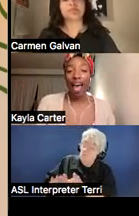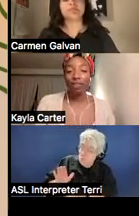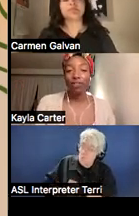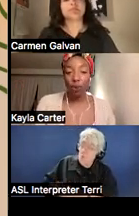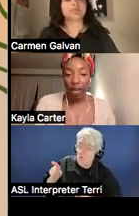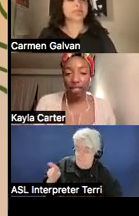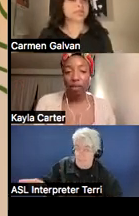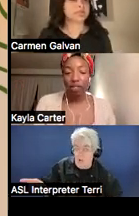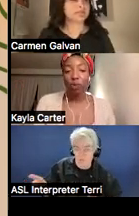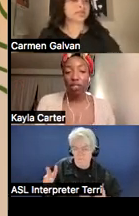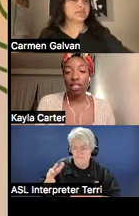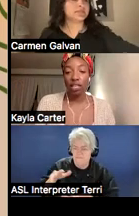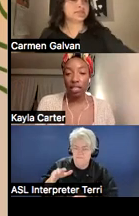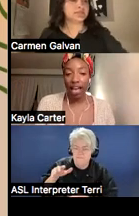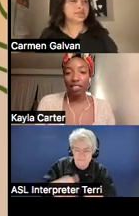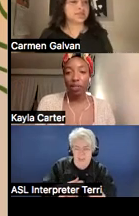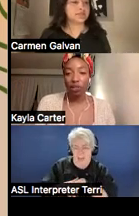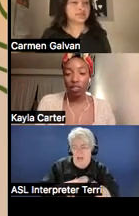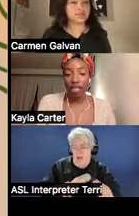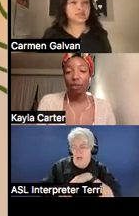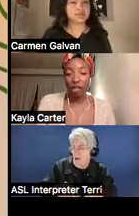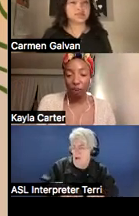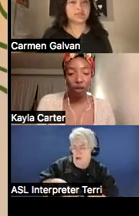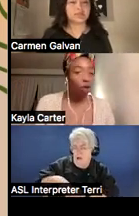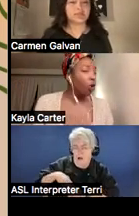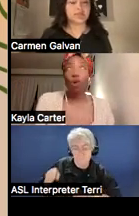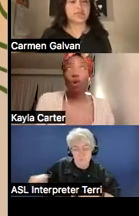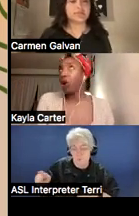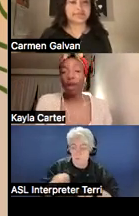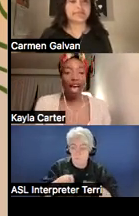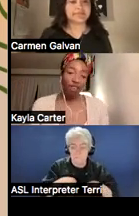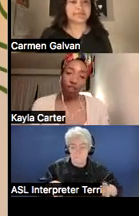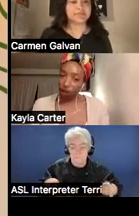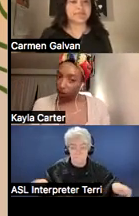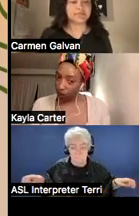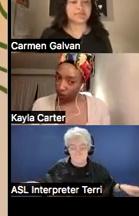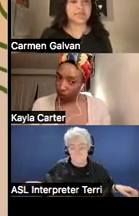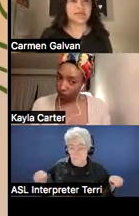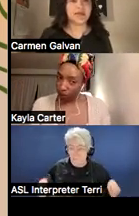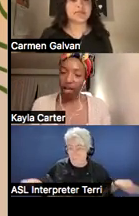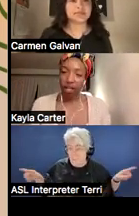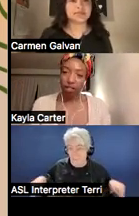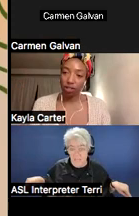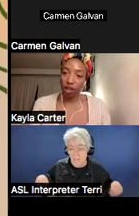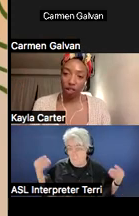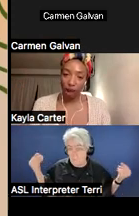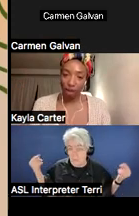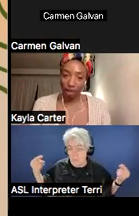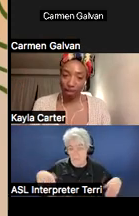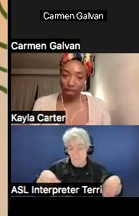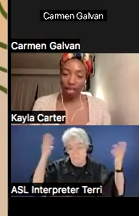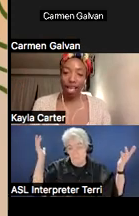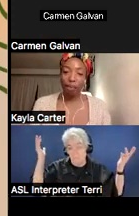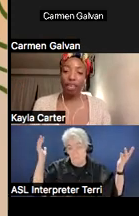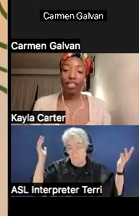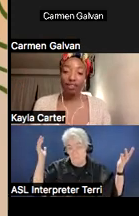is that affluent means you will sit in class beside people who don't have a clue what Dollarama